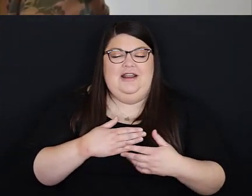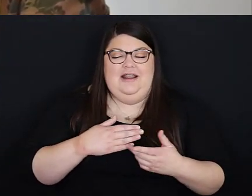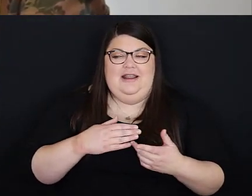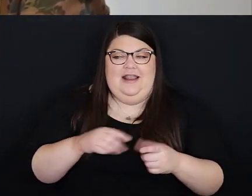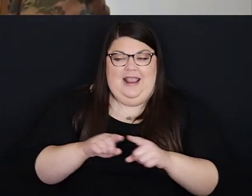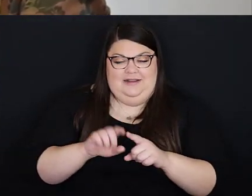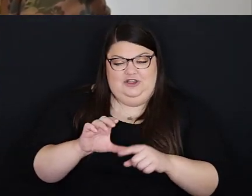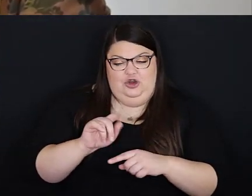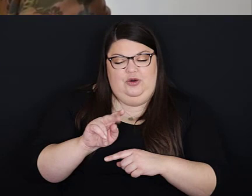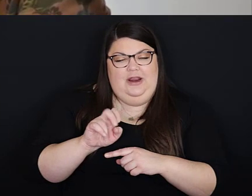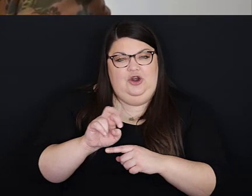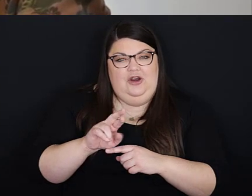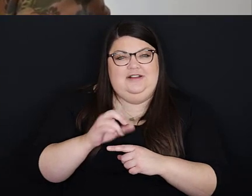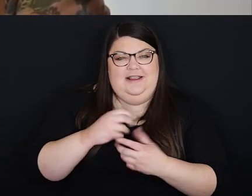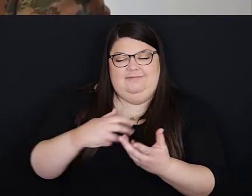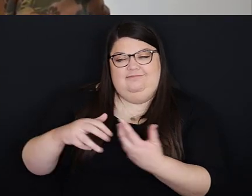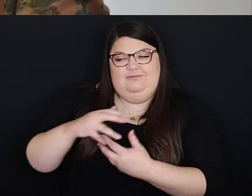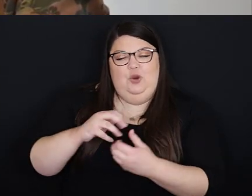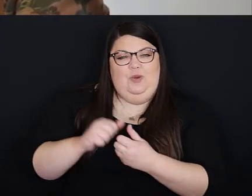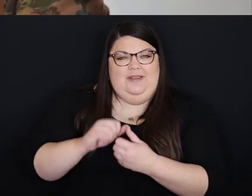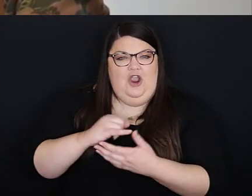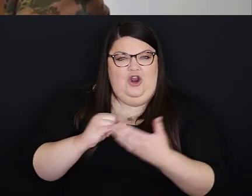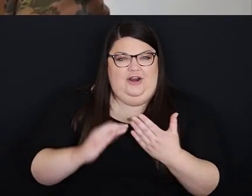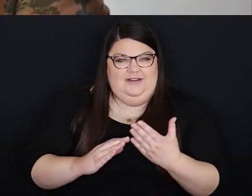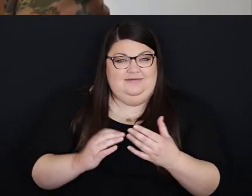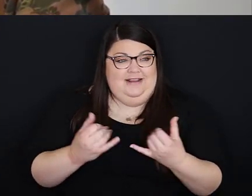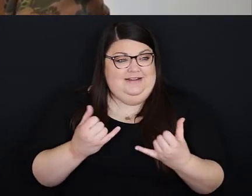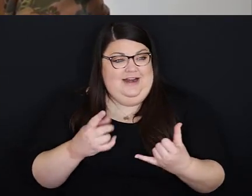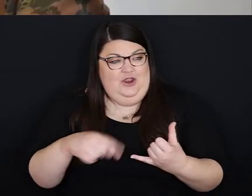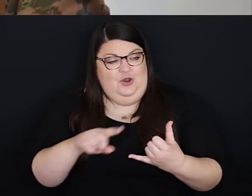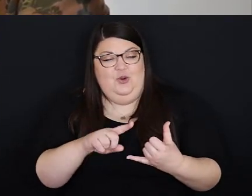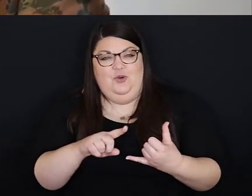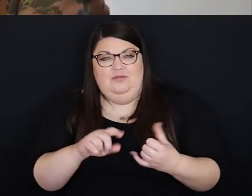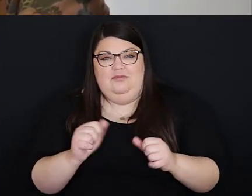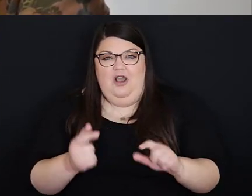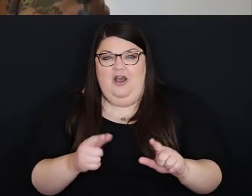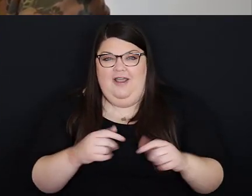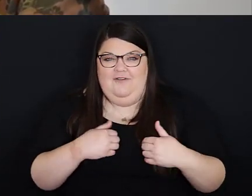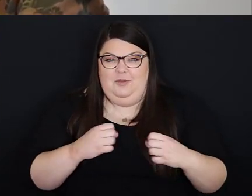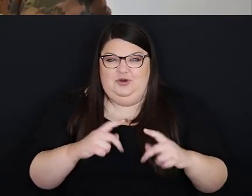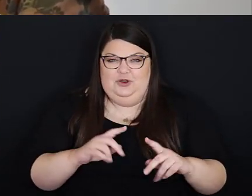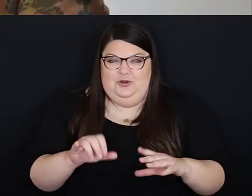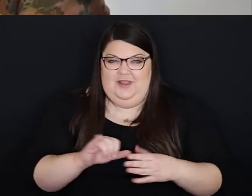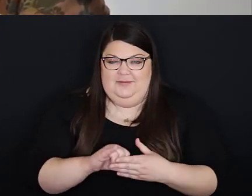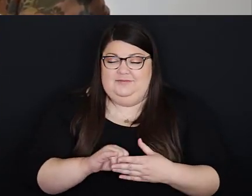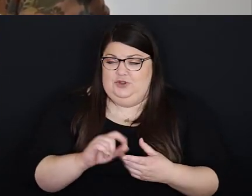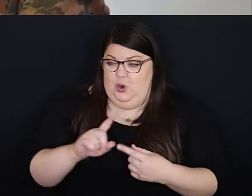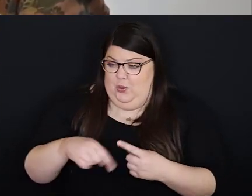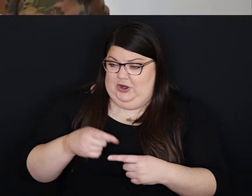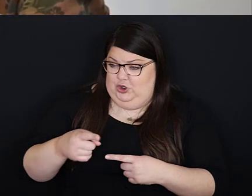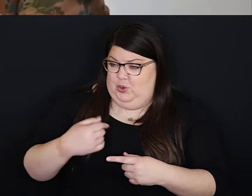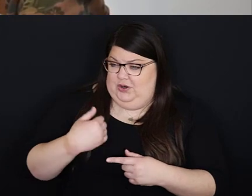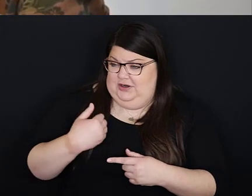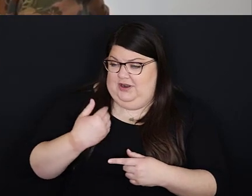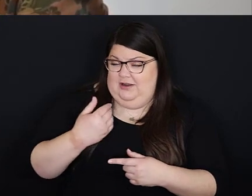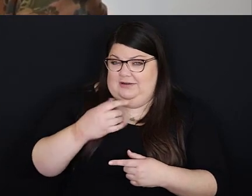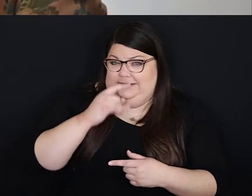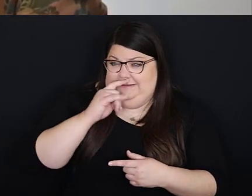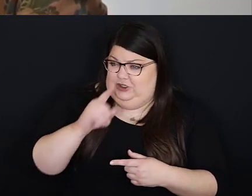so today you all get to do that. Barbara, when you were a child, did you make art?